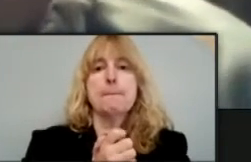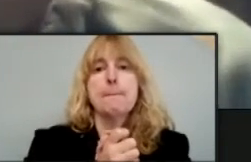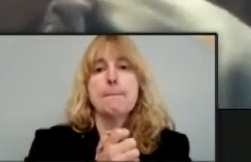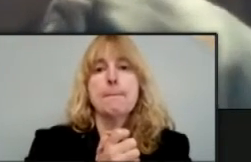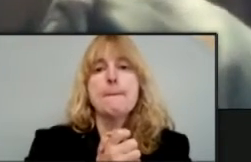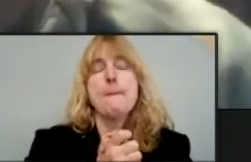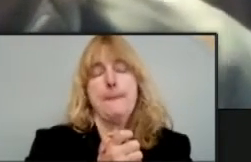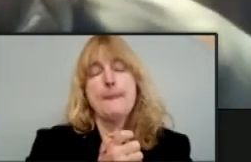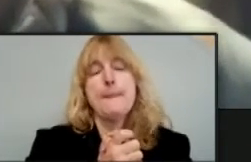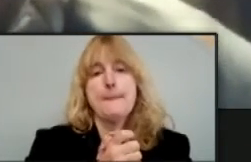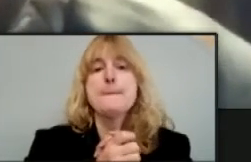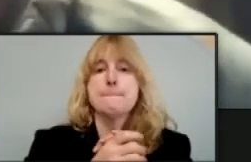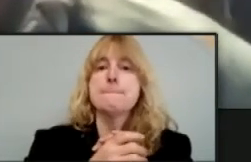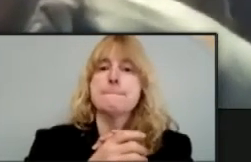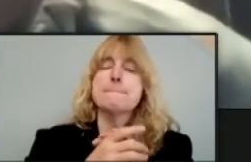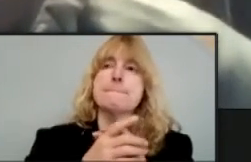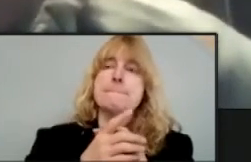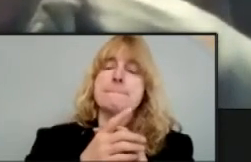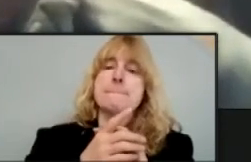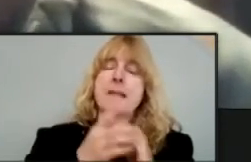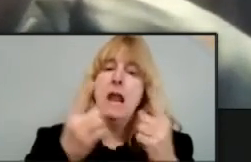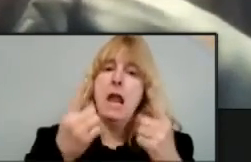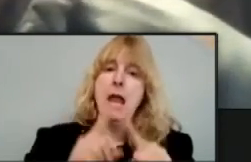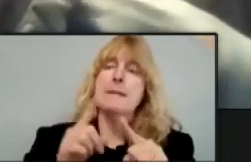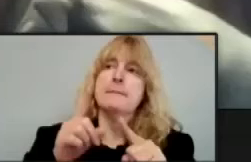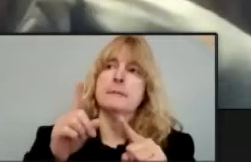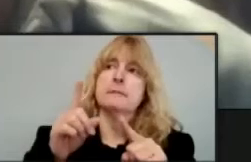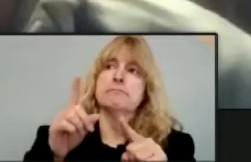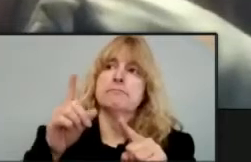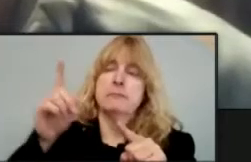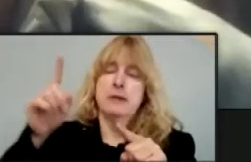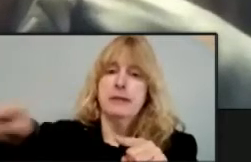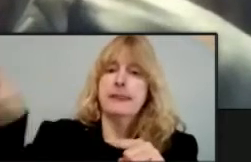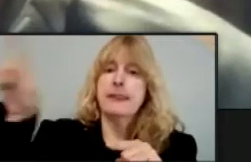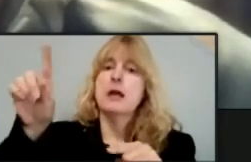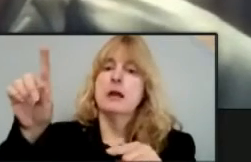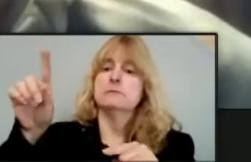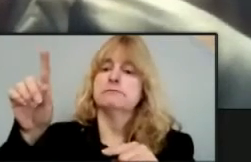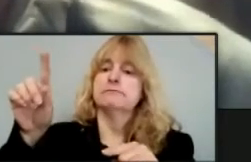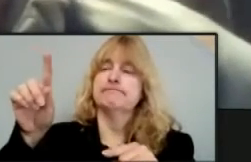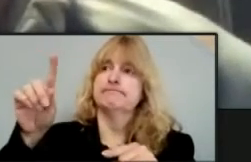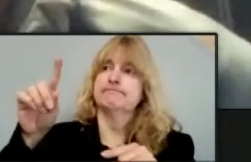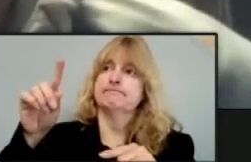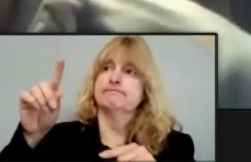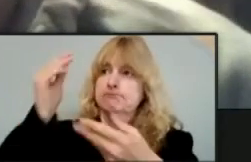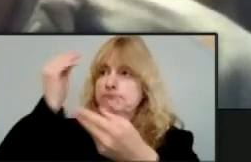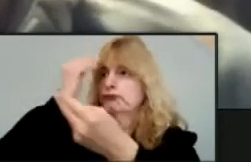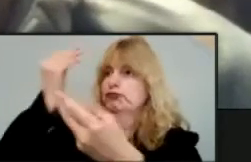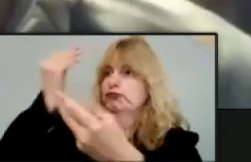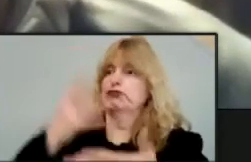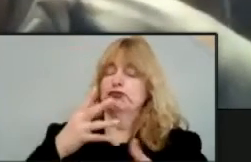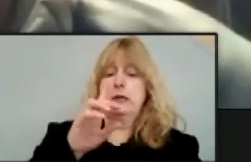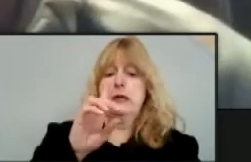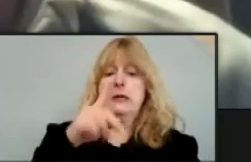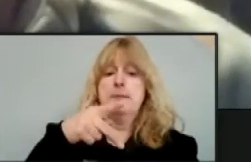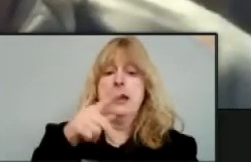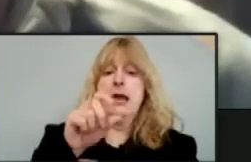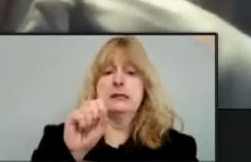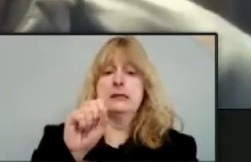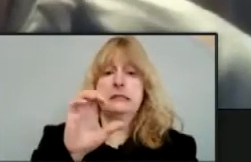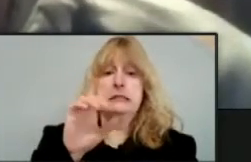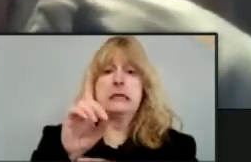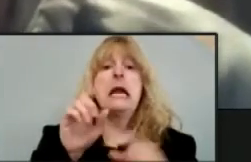So we have been told that legally DPSCD is in a position to make